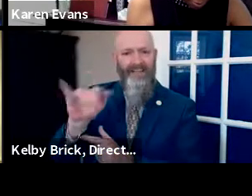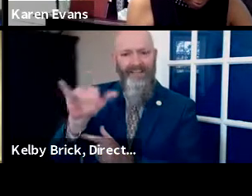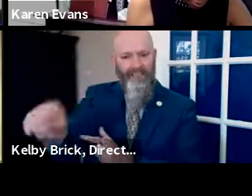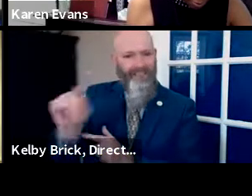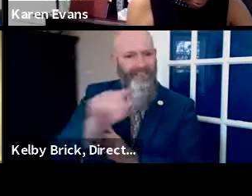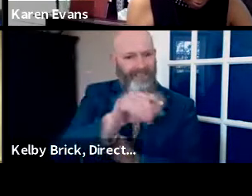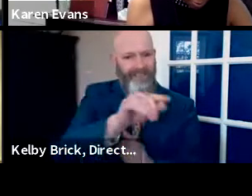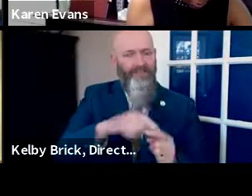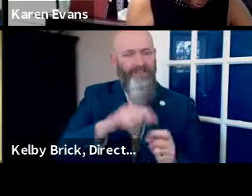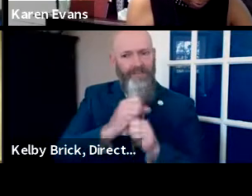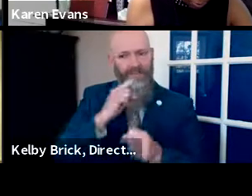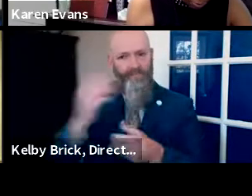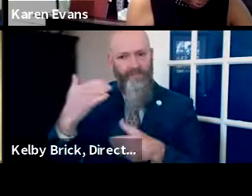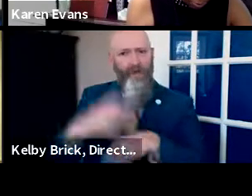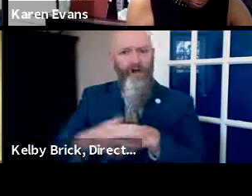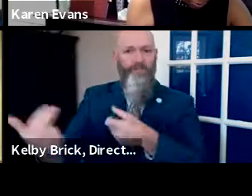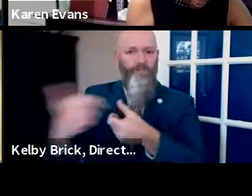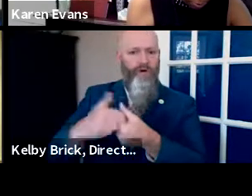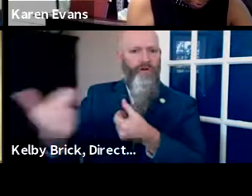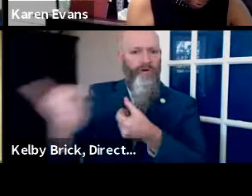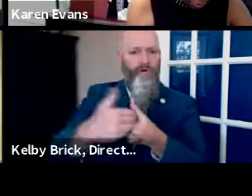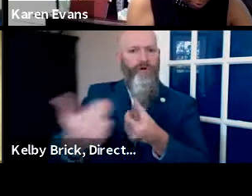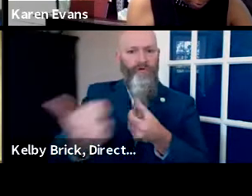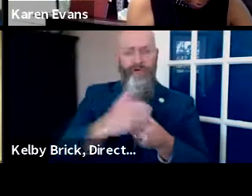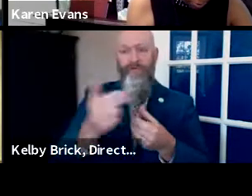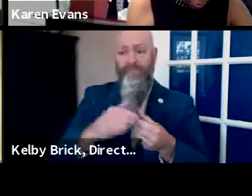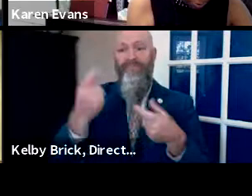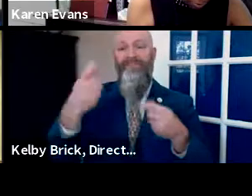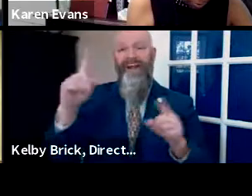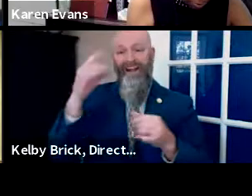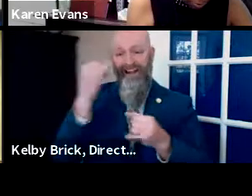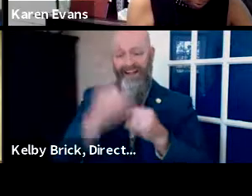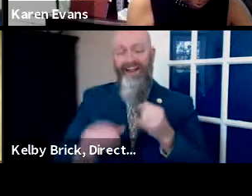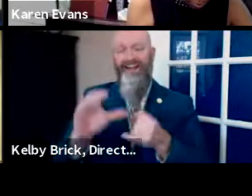coming, but each county is now fully on board.